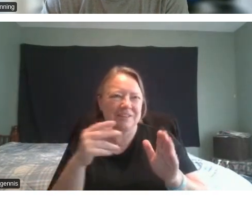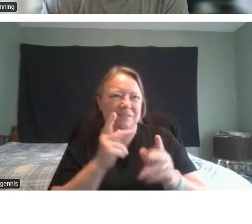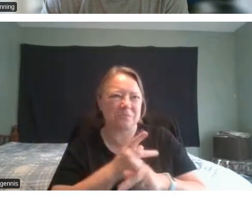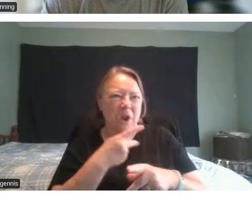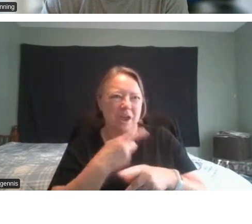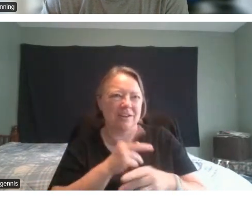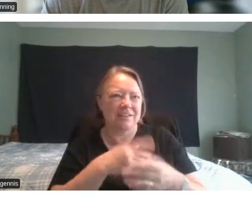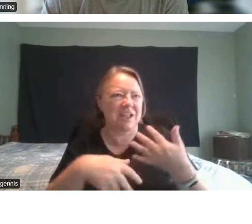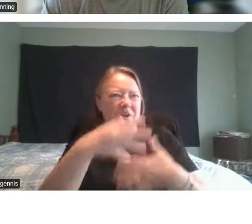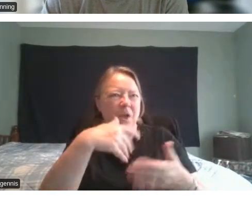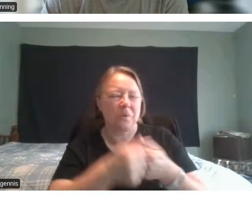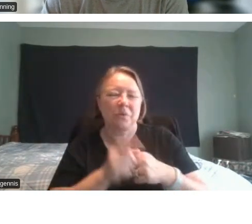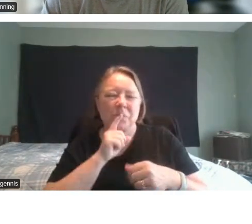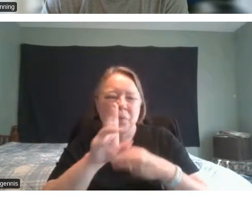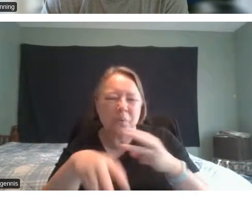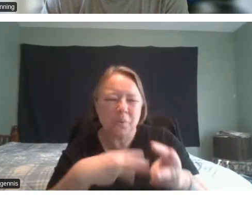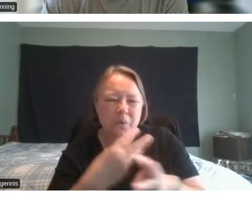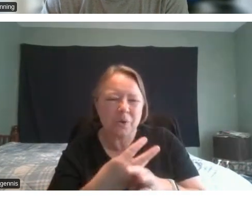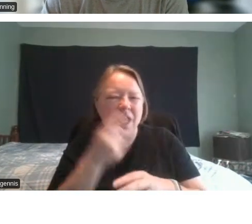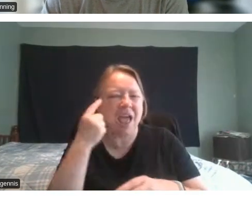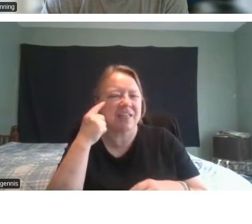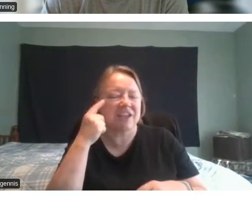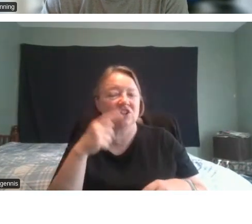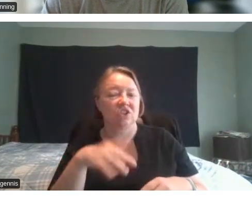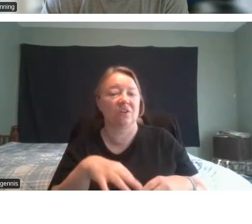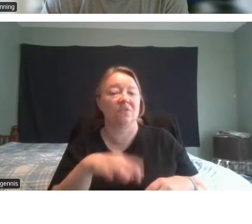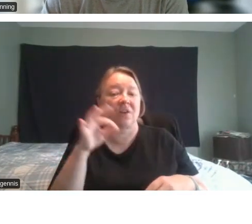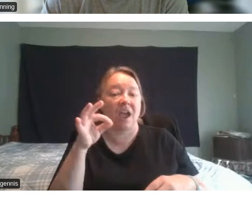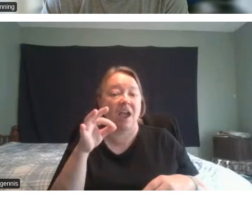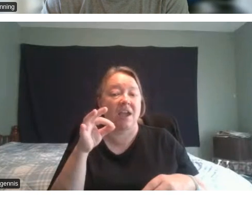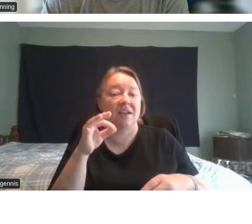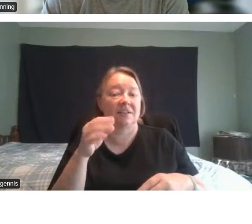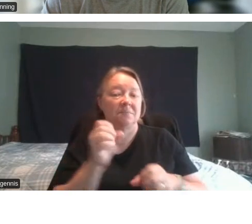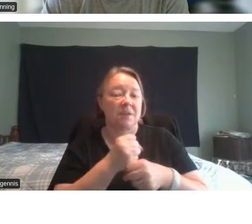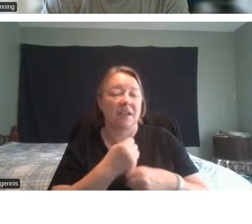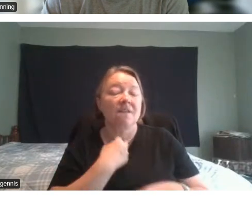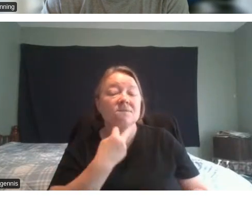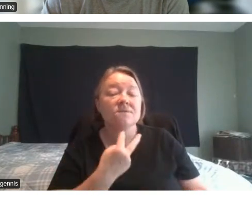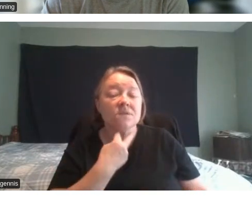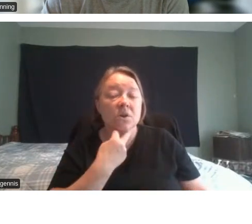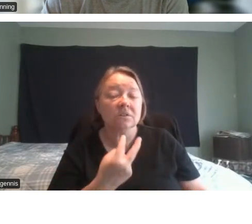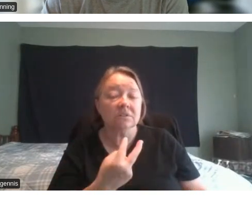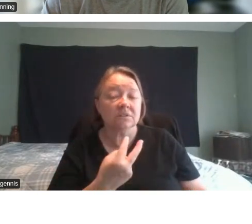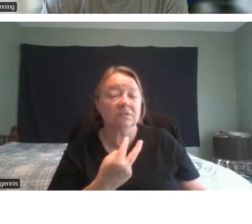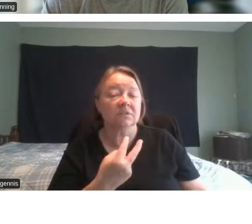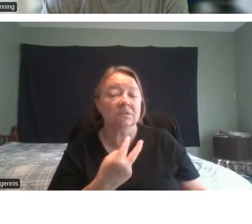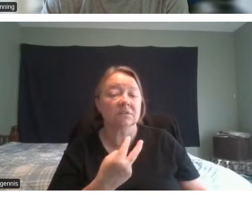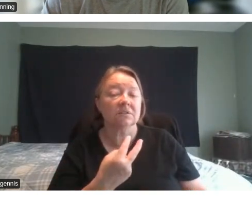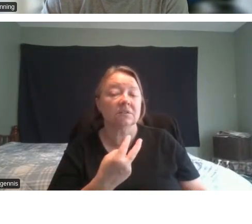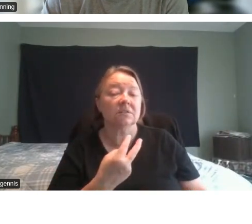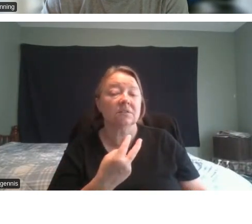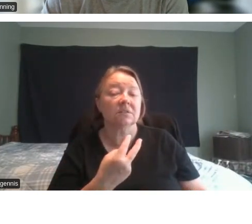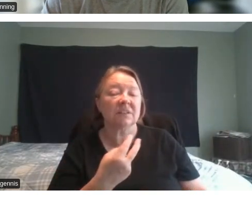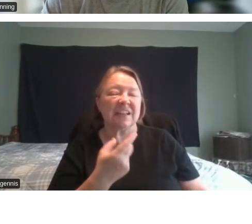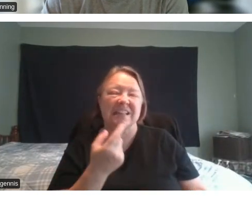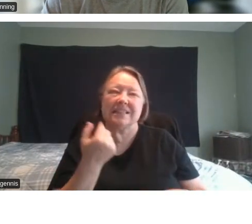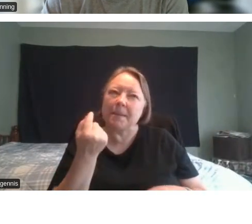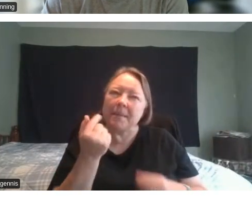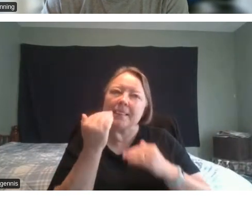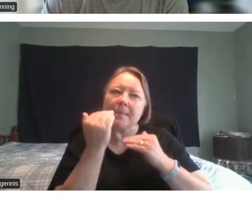the real world. I think she finds the voice generation on OctoStudio a little